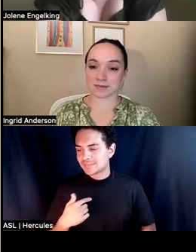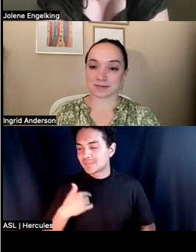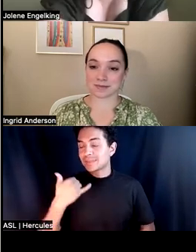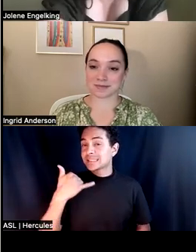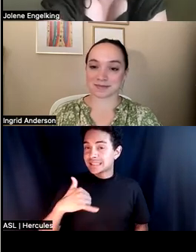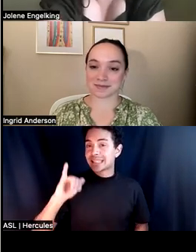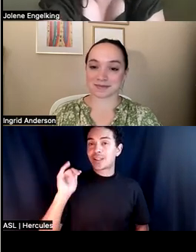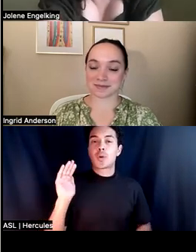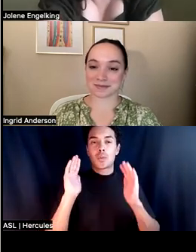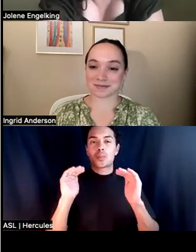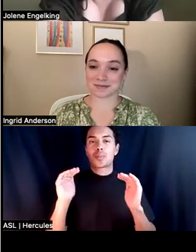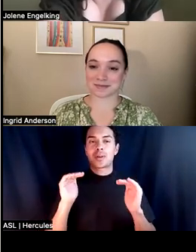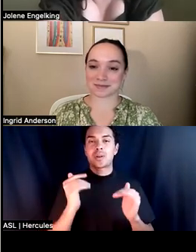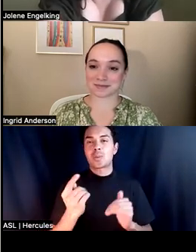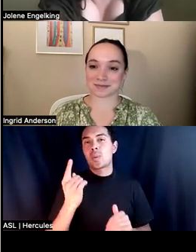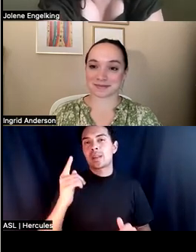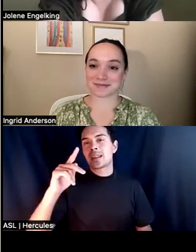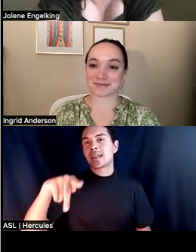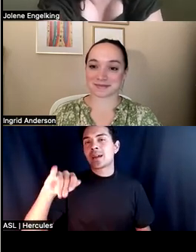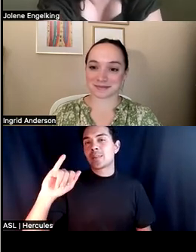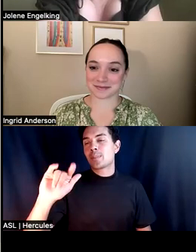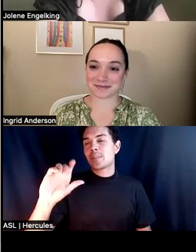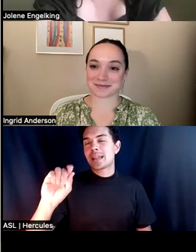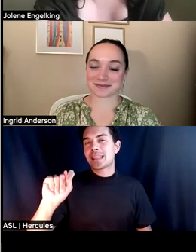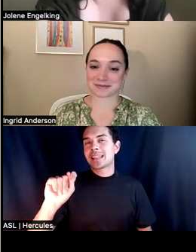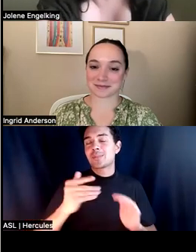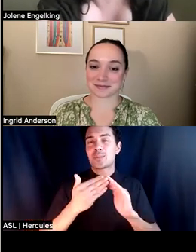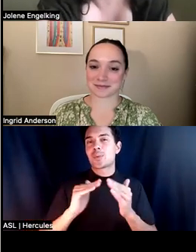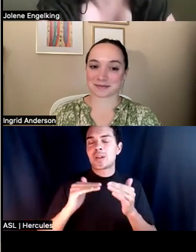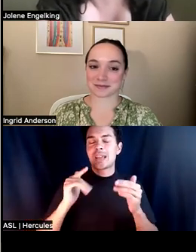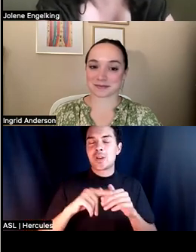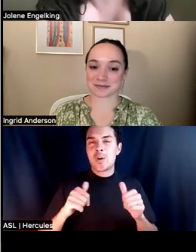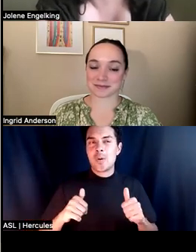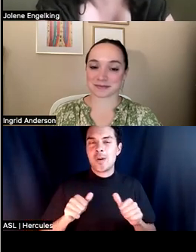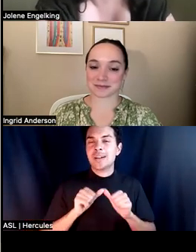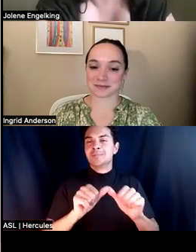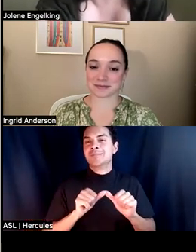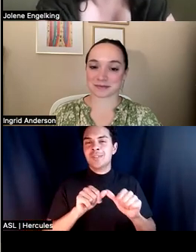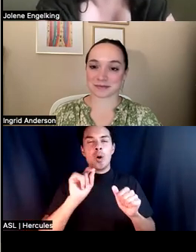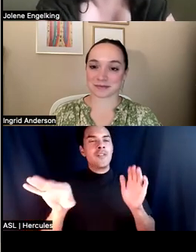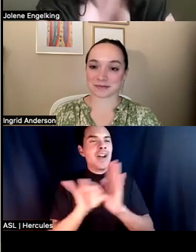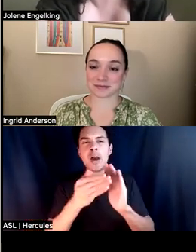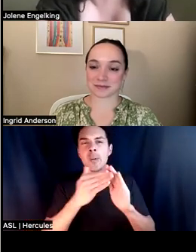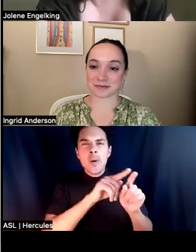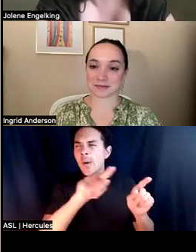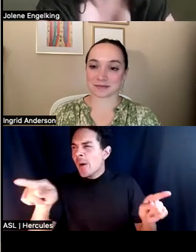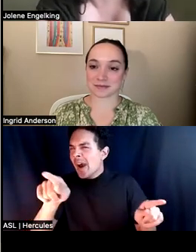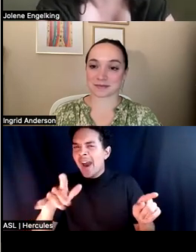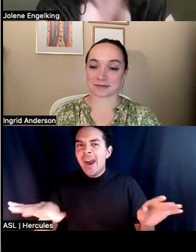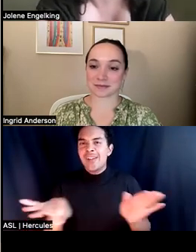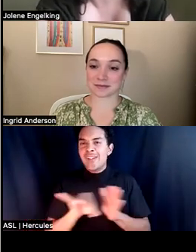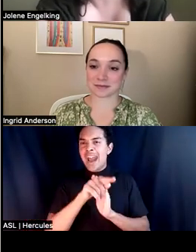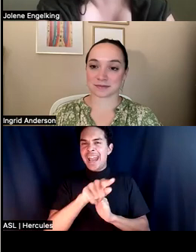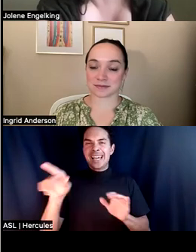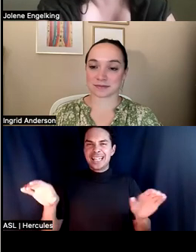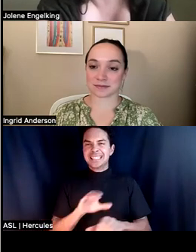that I can get one of those pilot communities to start to live this out, or to find a community that's willing to be like, okay, like we've been doing our work for a long